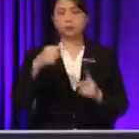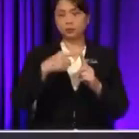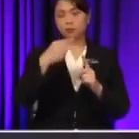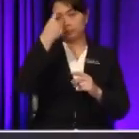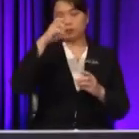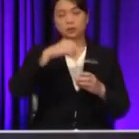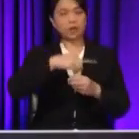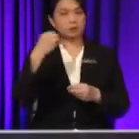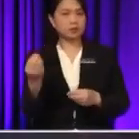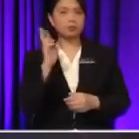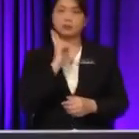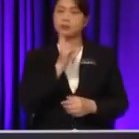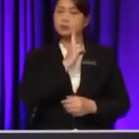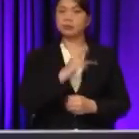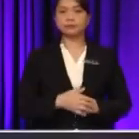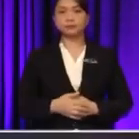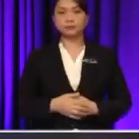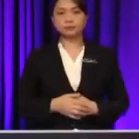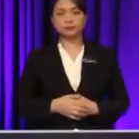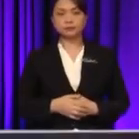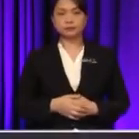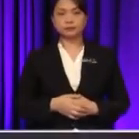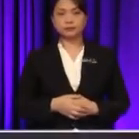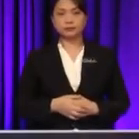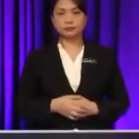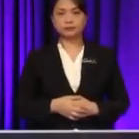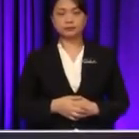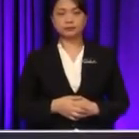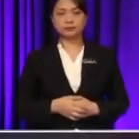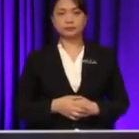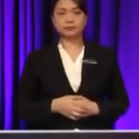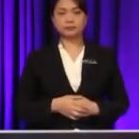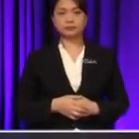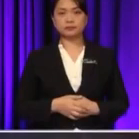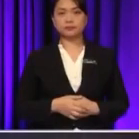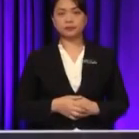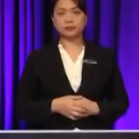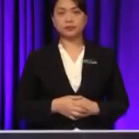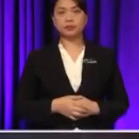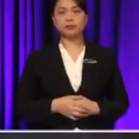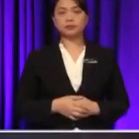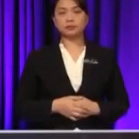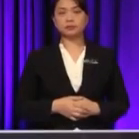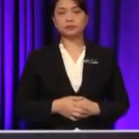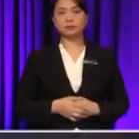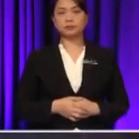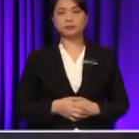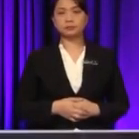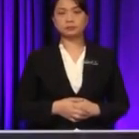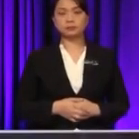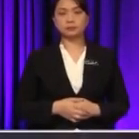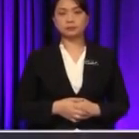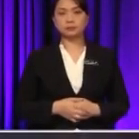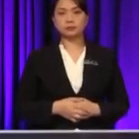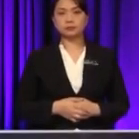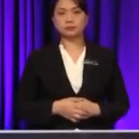memory. Yes. Okay. All right. So I think our students are already done with their answers. So why don't we try to check? Okay. So they already